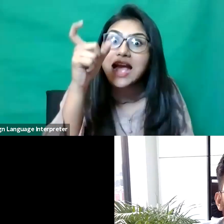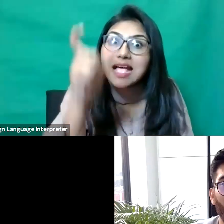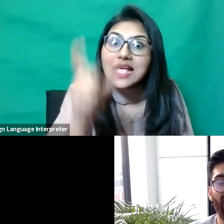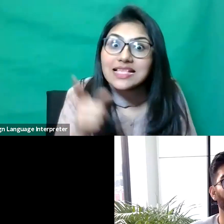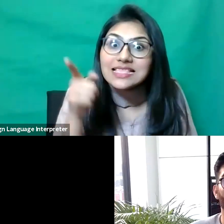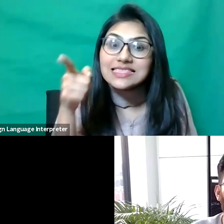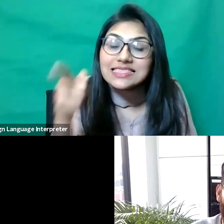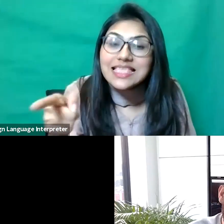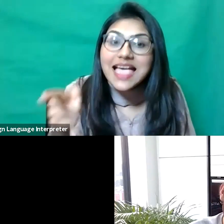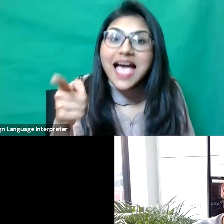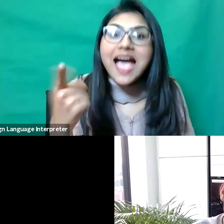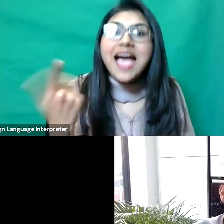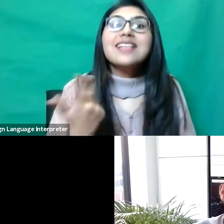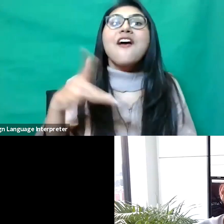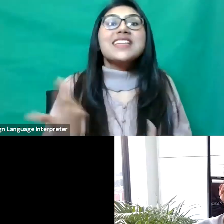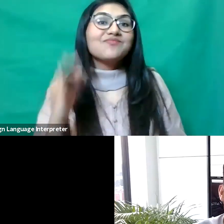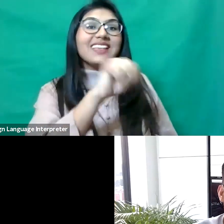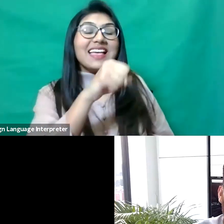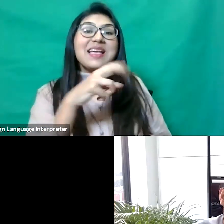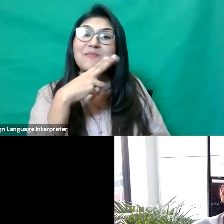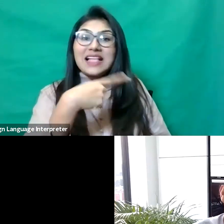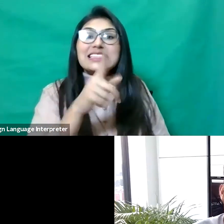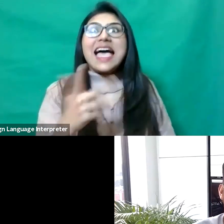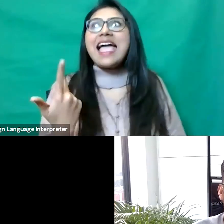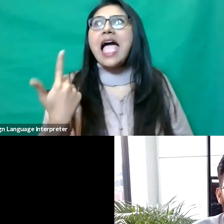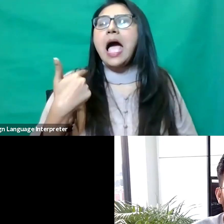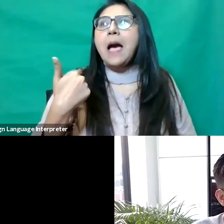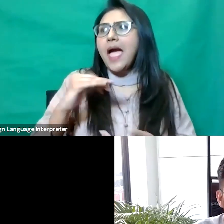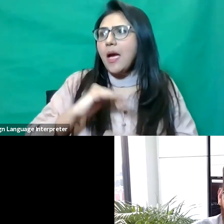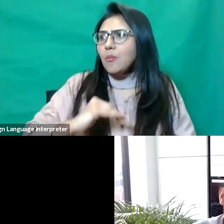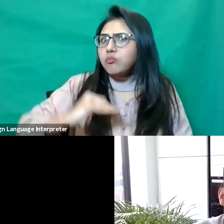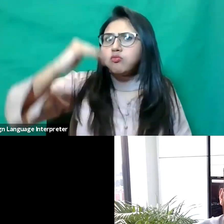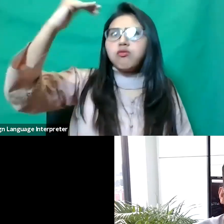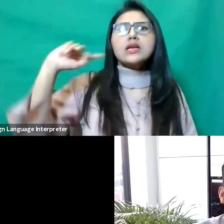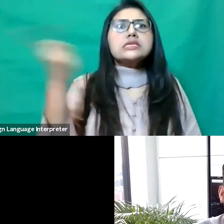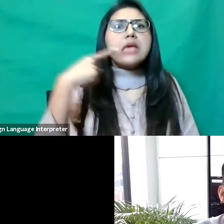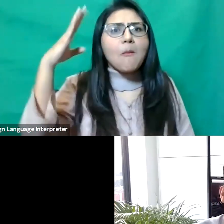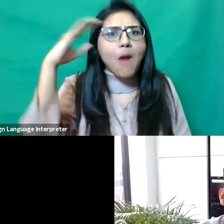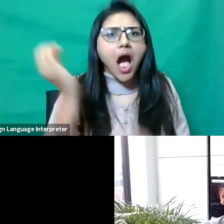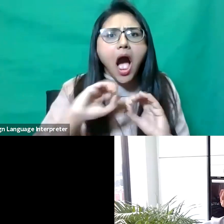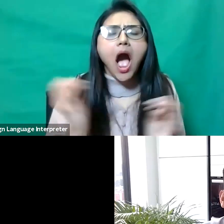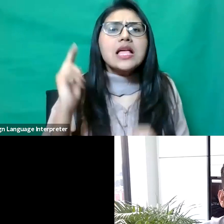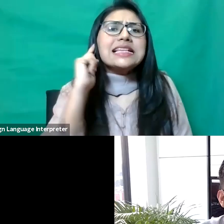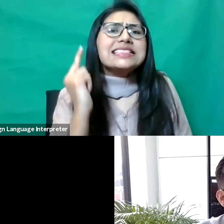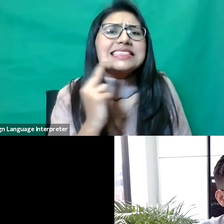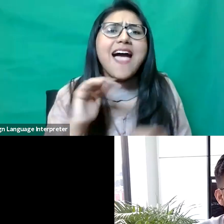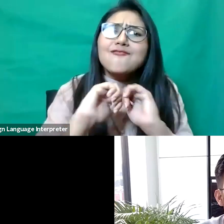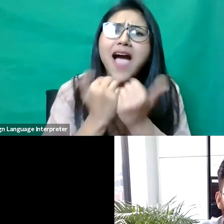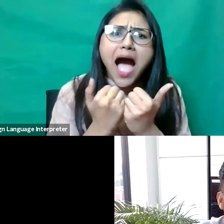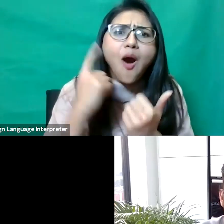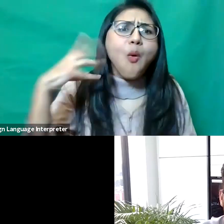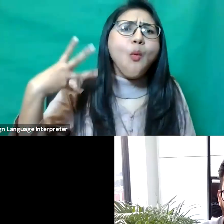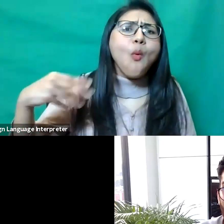like everyone just had a lack of knowledge about the hearing loss, and just lack of knowledge about the cochlear implants.